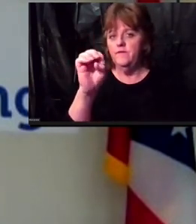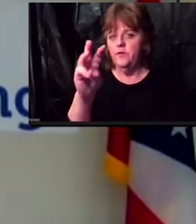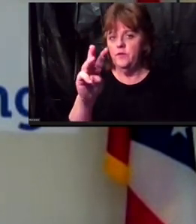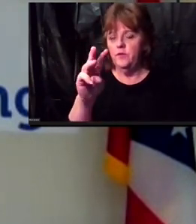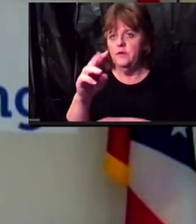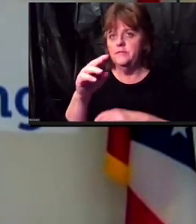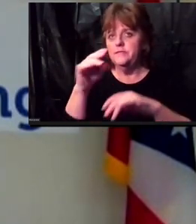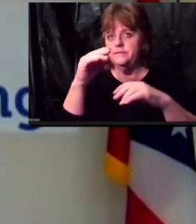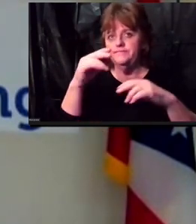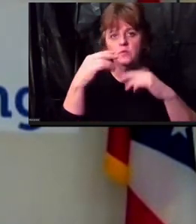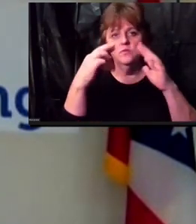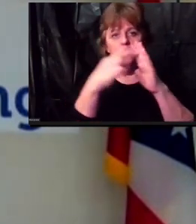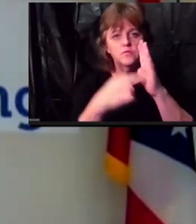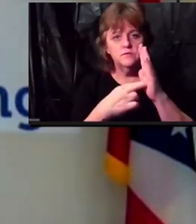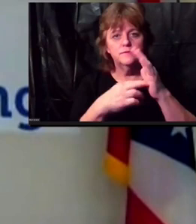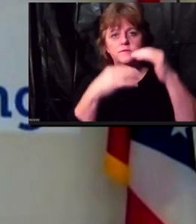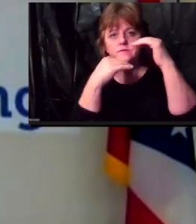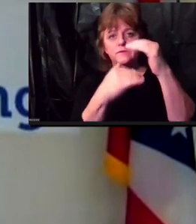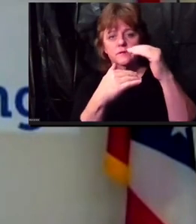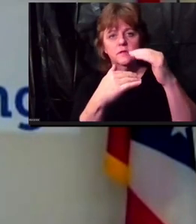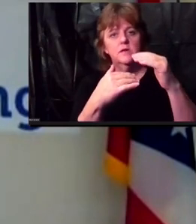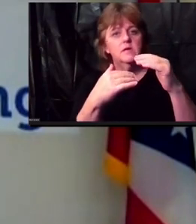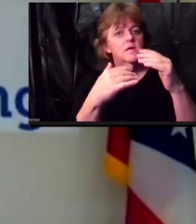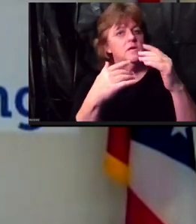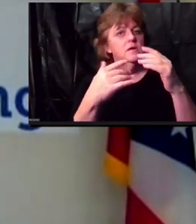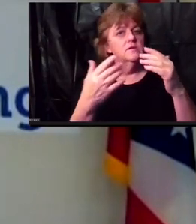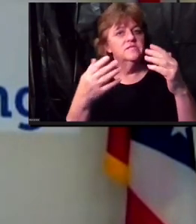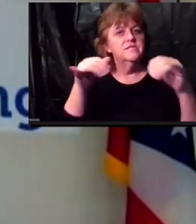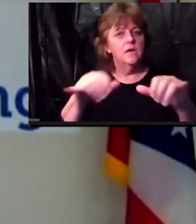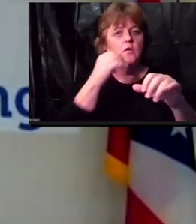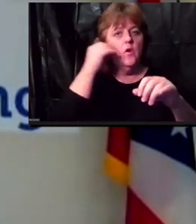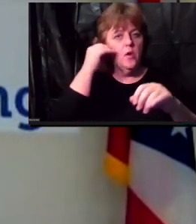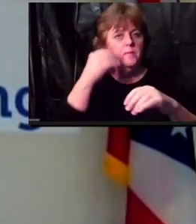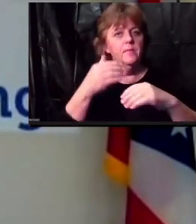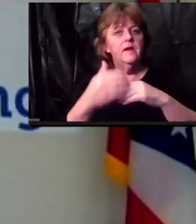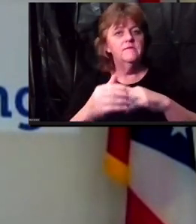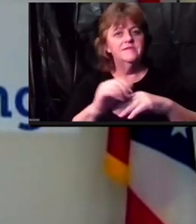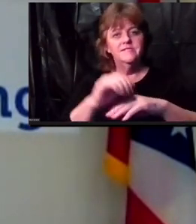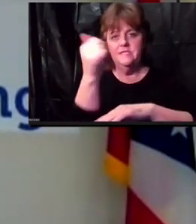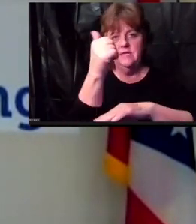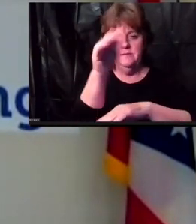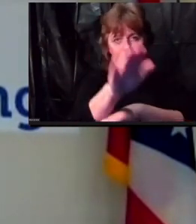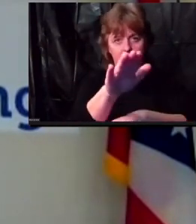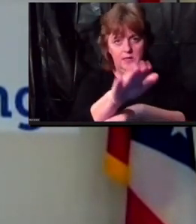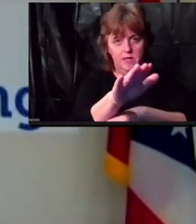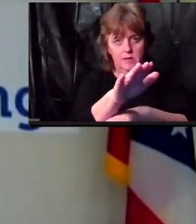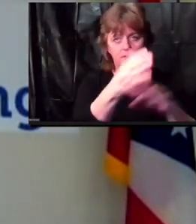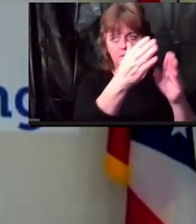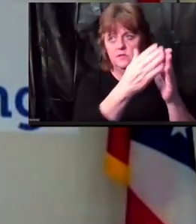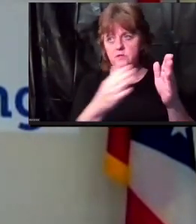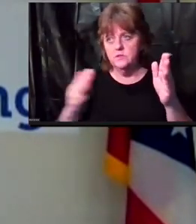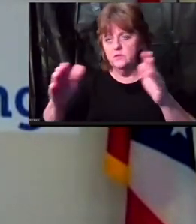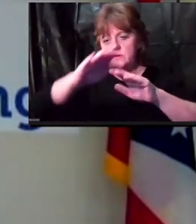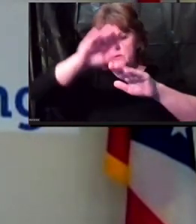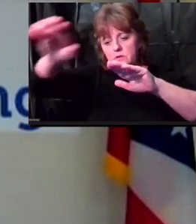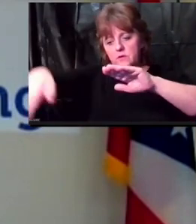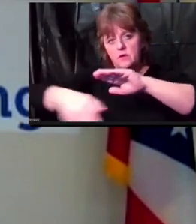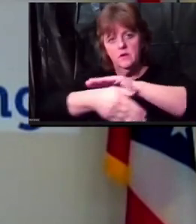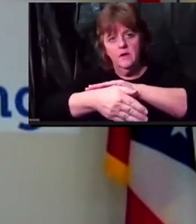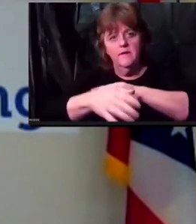into effect tomorrow night starting at 10 p.m. And that goes from 10 p.m. to 5